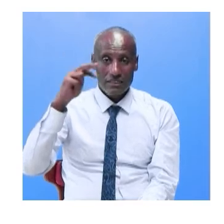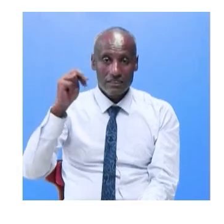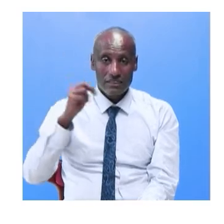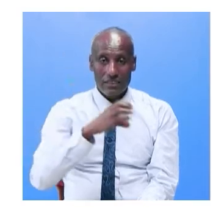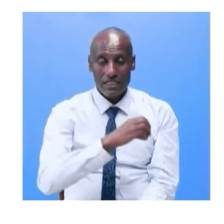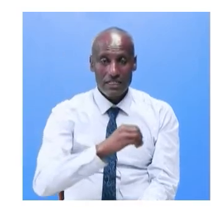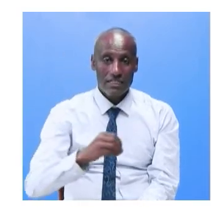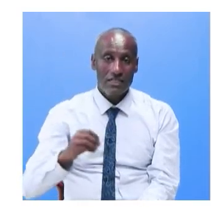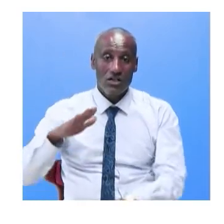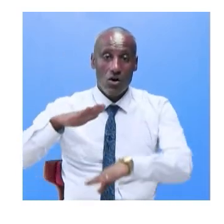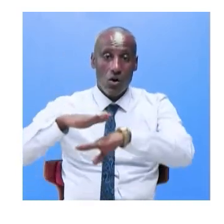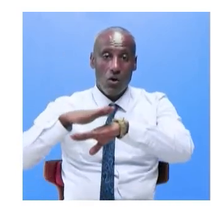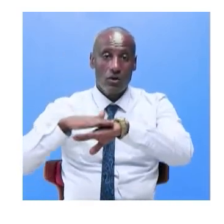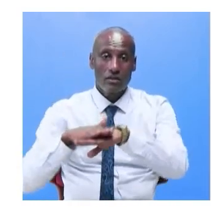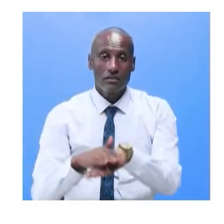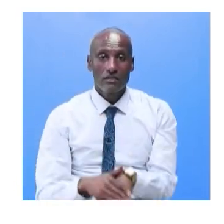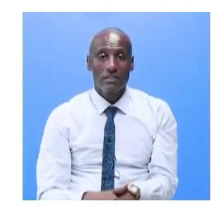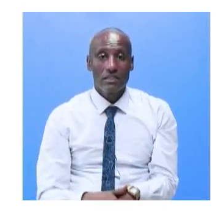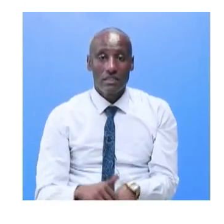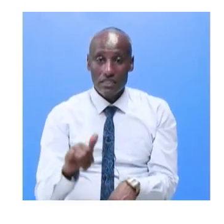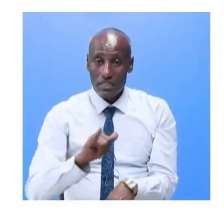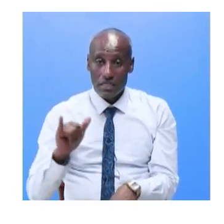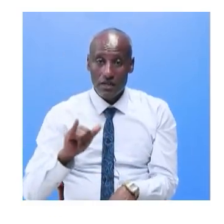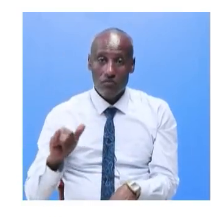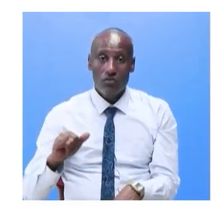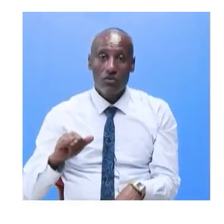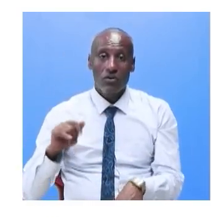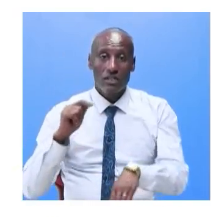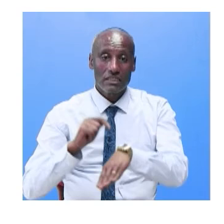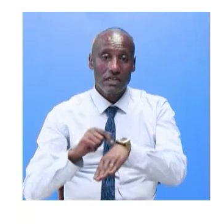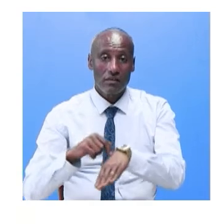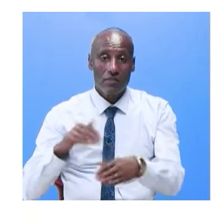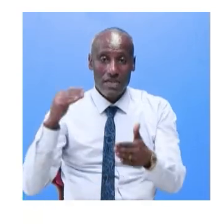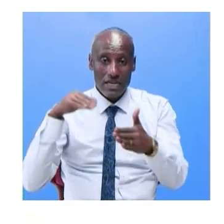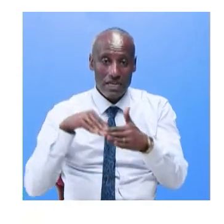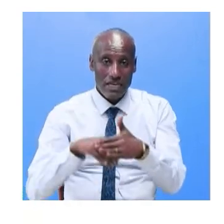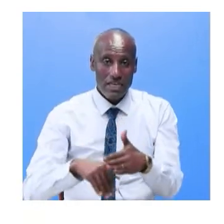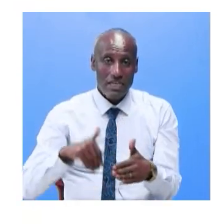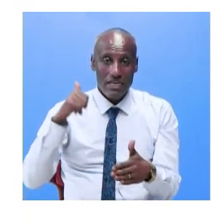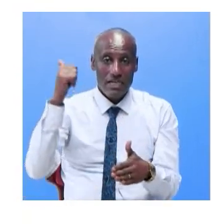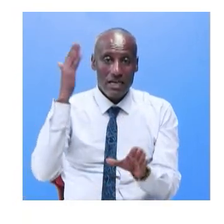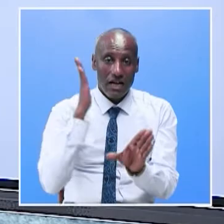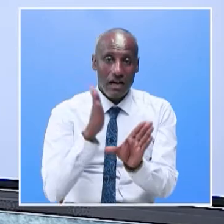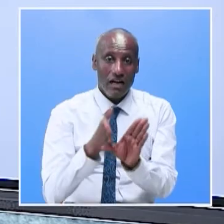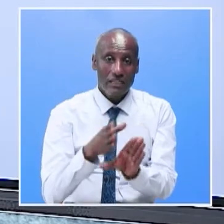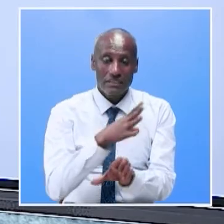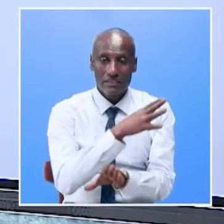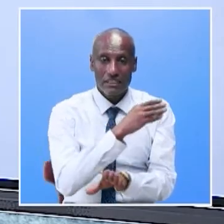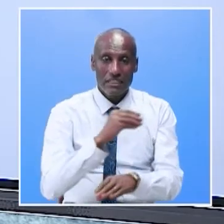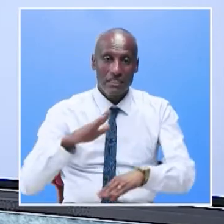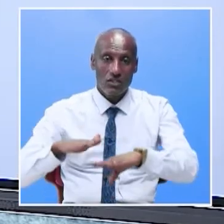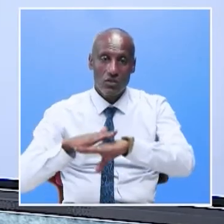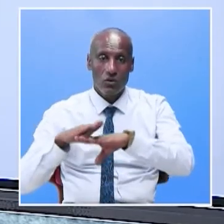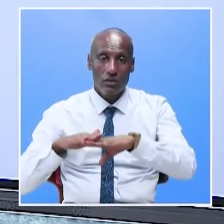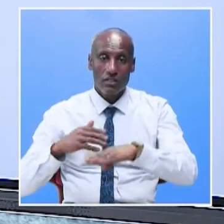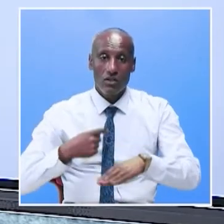also on. Here is also the same. In, at, and on. We